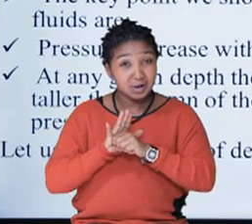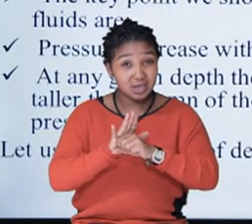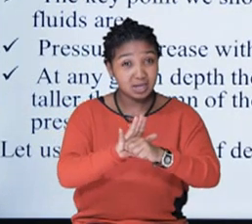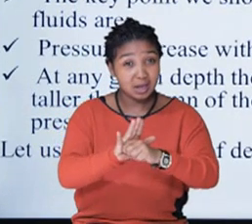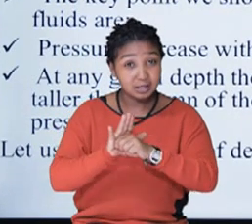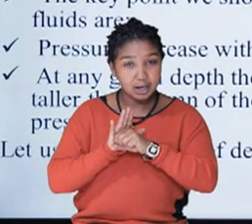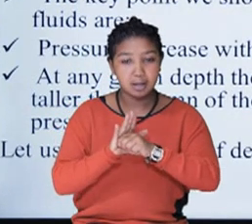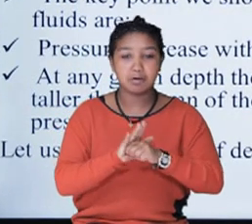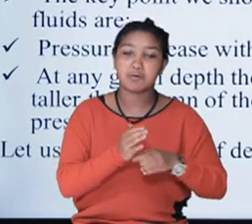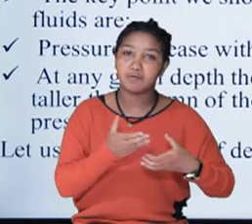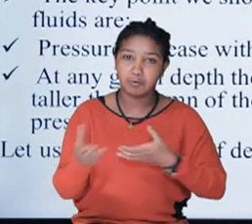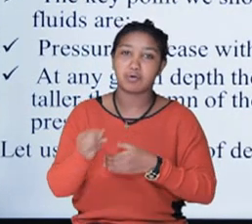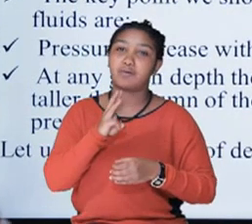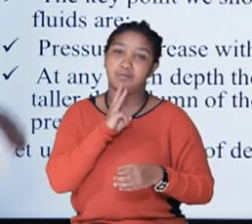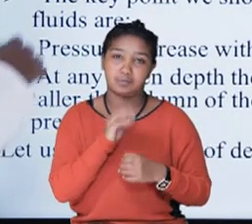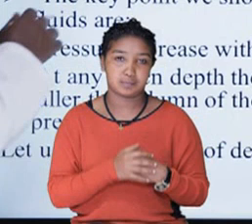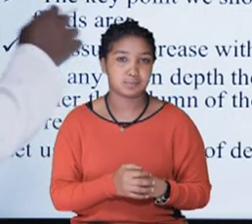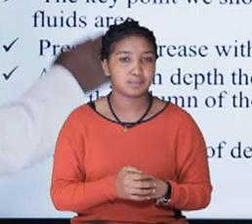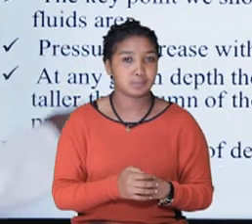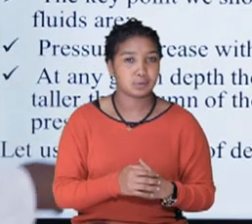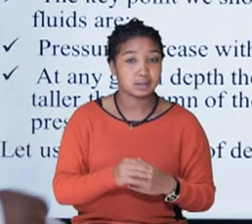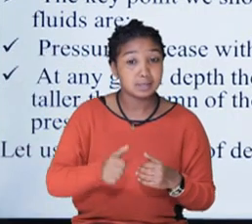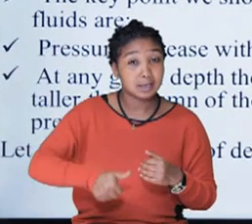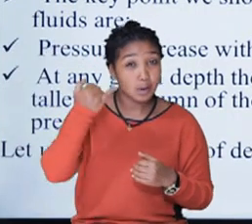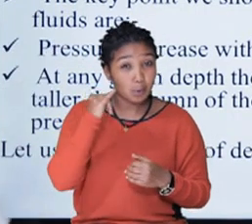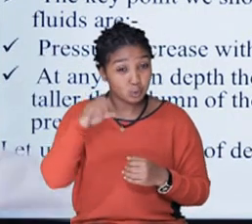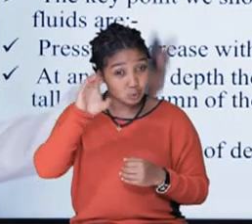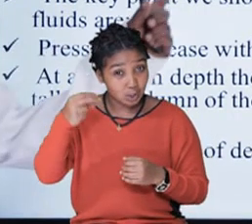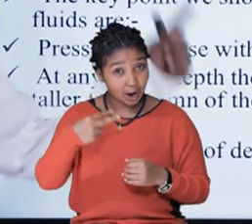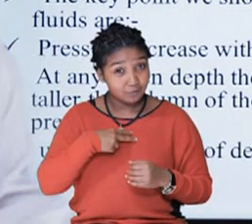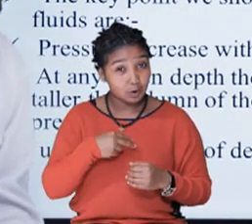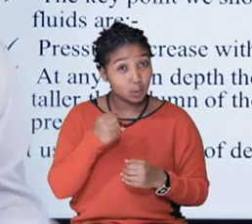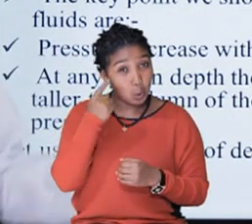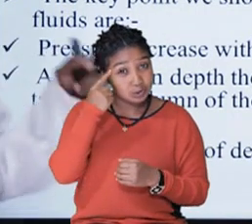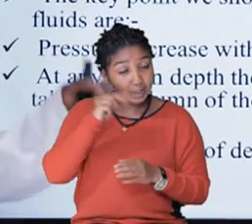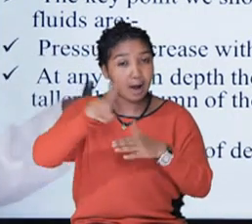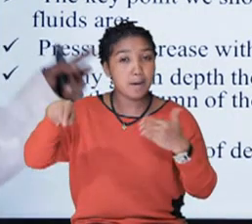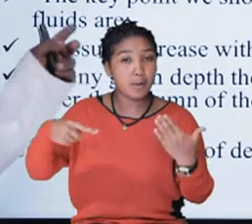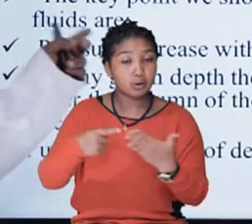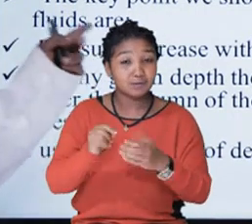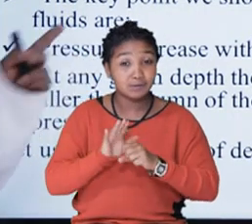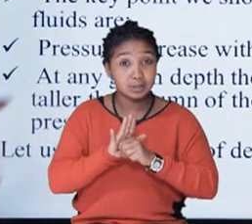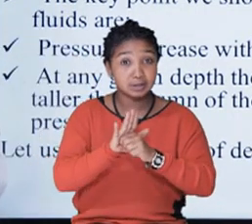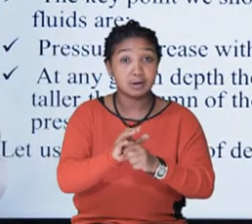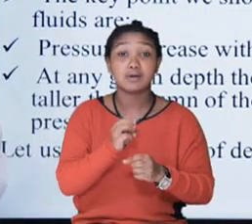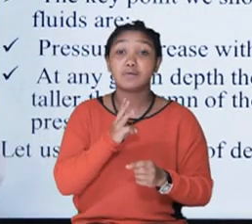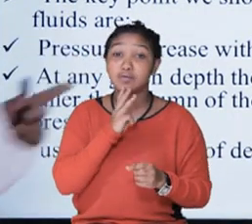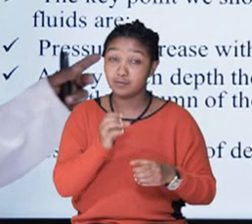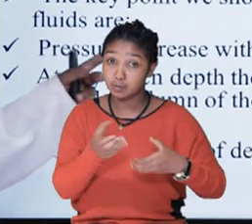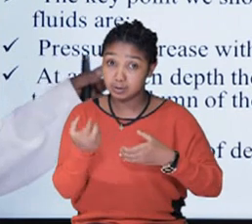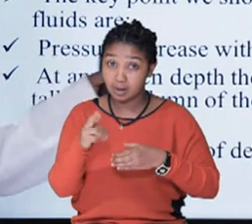pressure in fluid. The key point we should have to consider about pressure in fluids